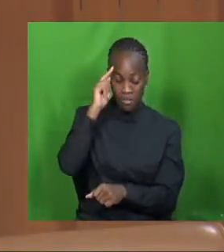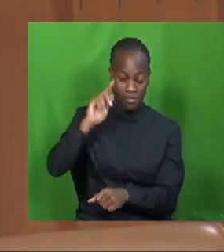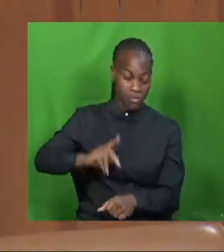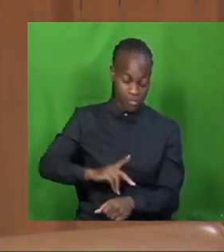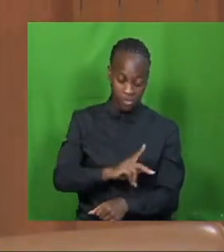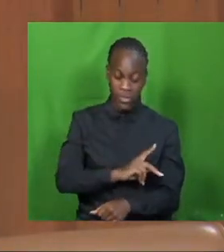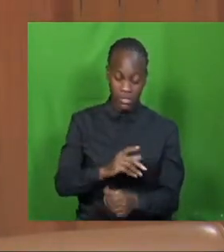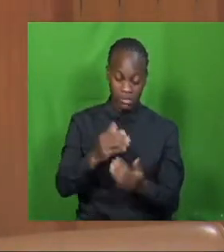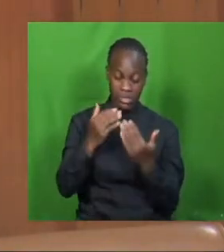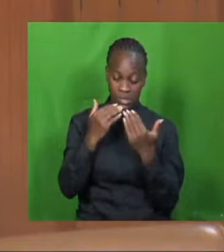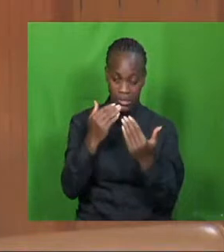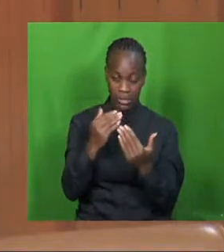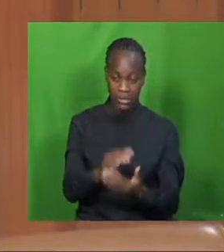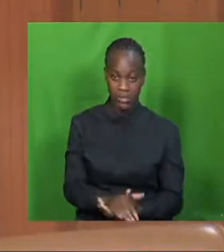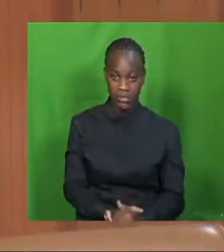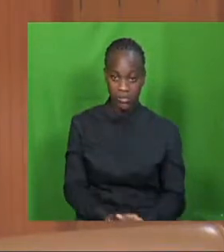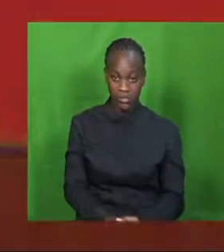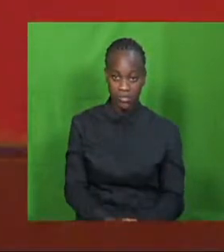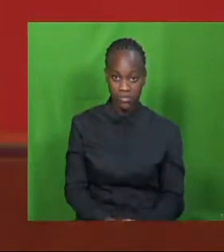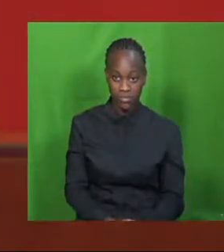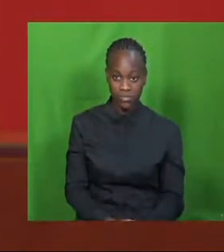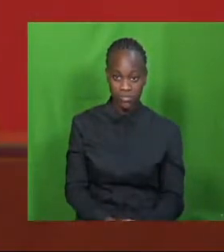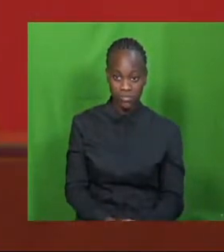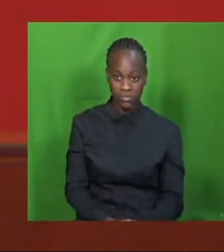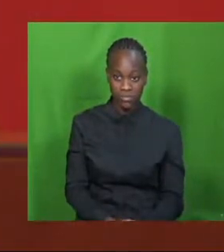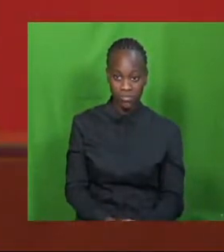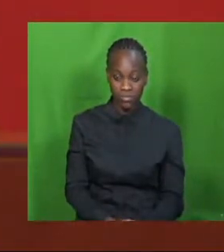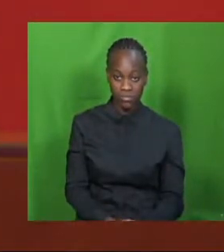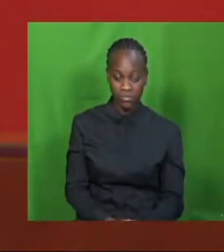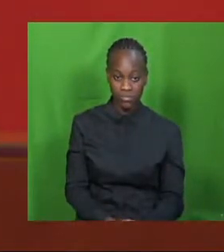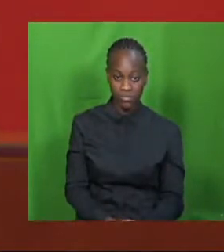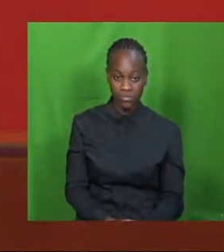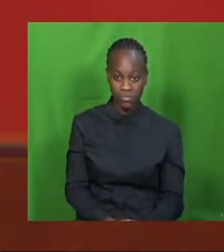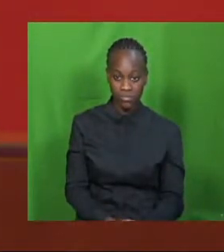permission, not without permission.